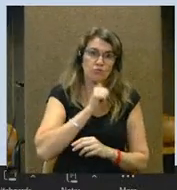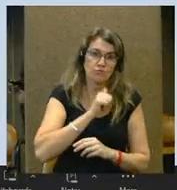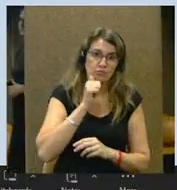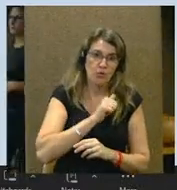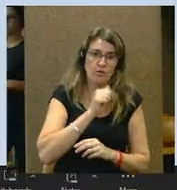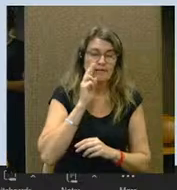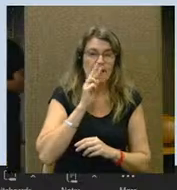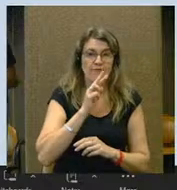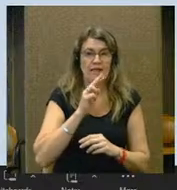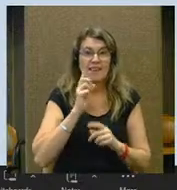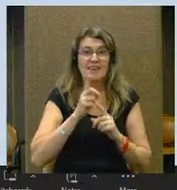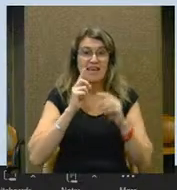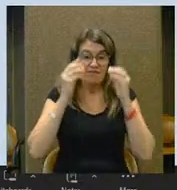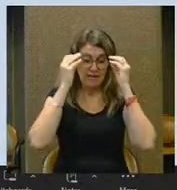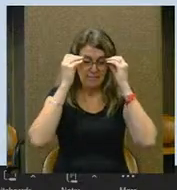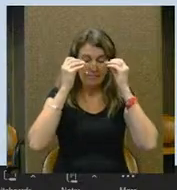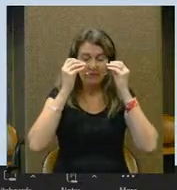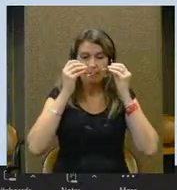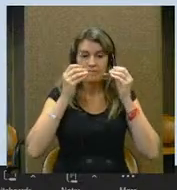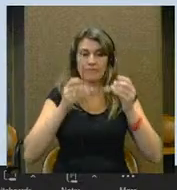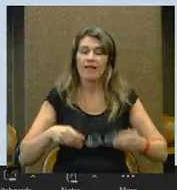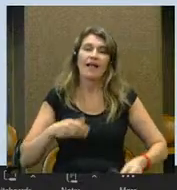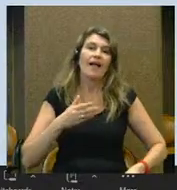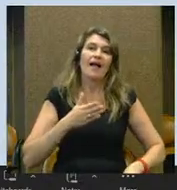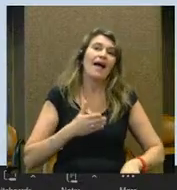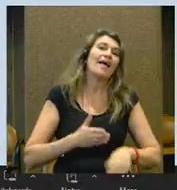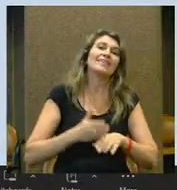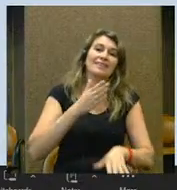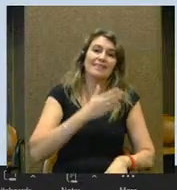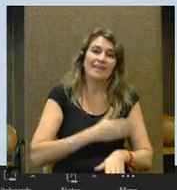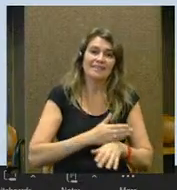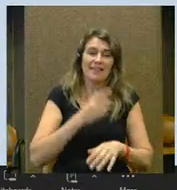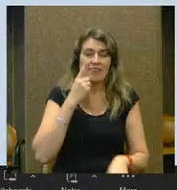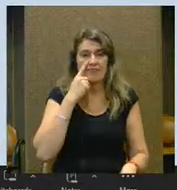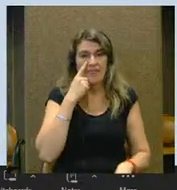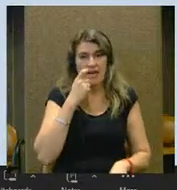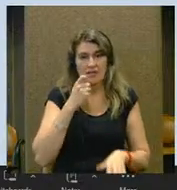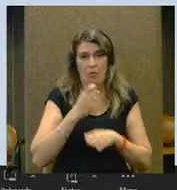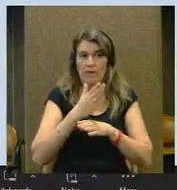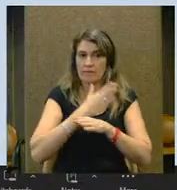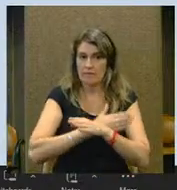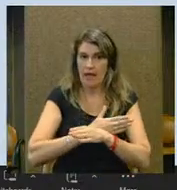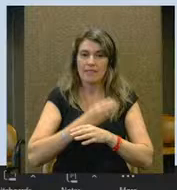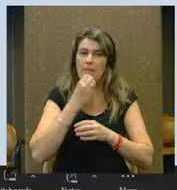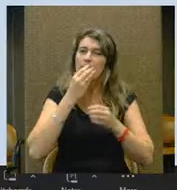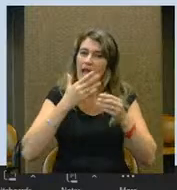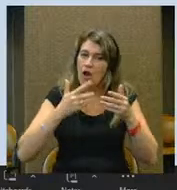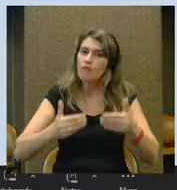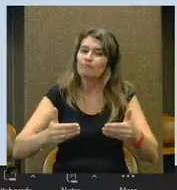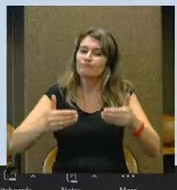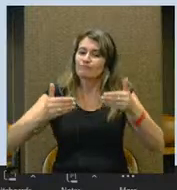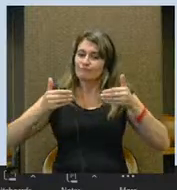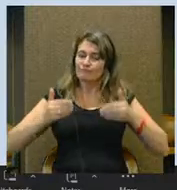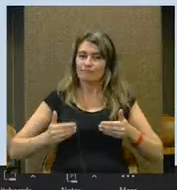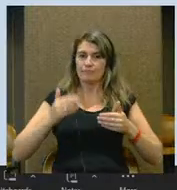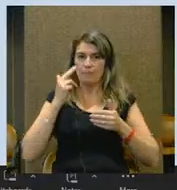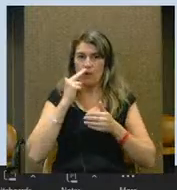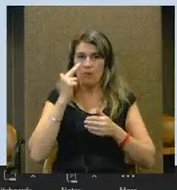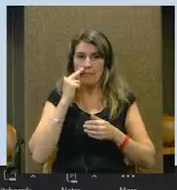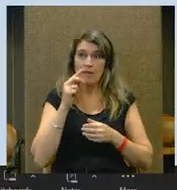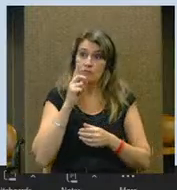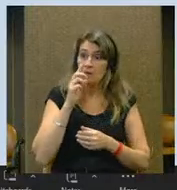responses. In any case, we must be prepared. We must act before it happens. So it's very important to